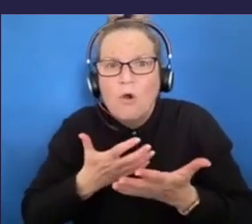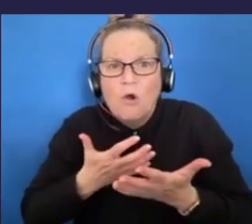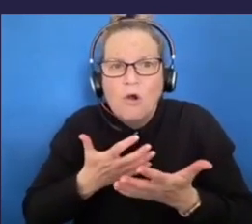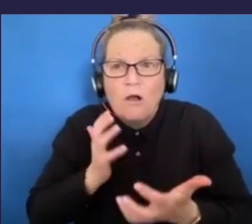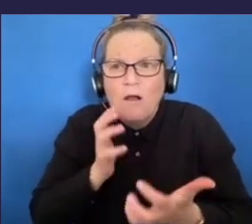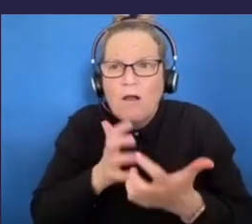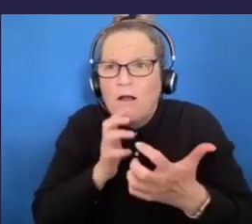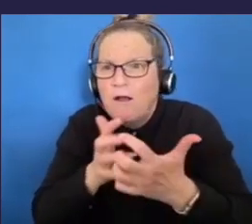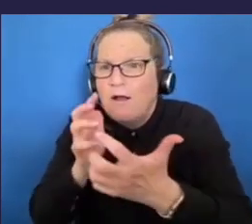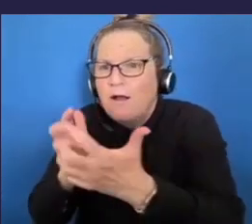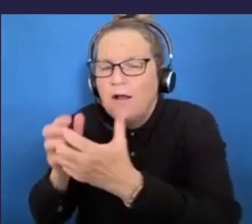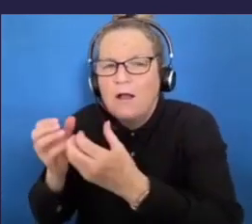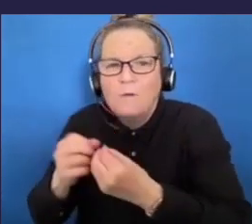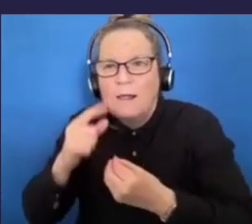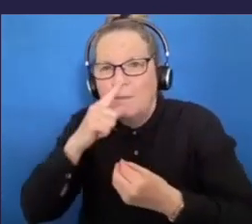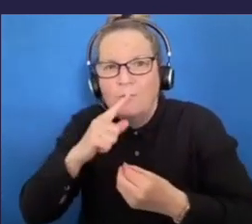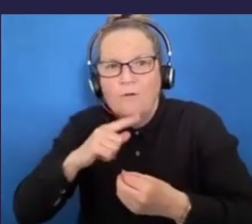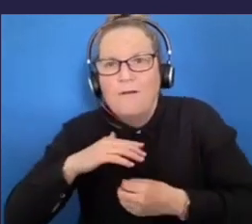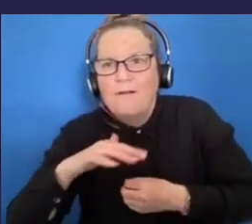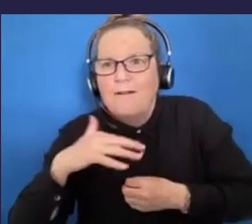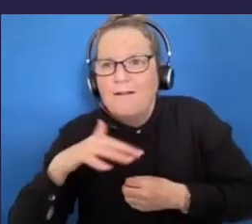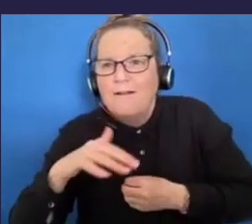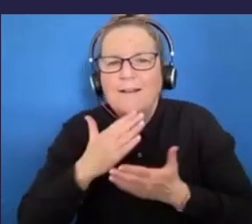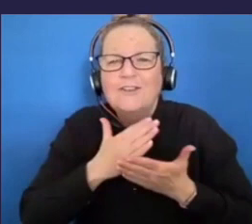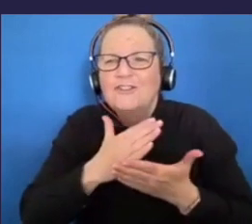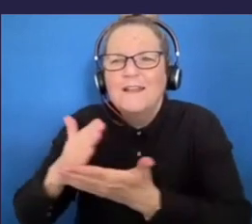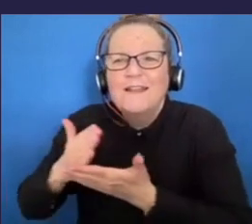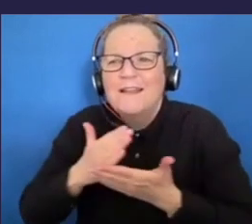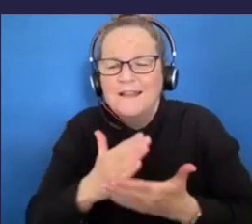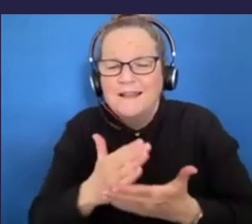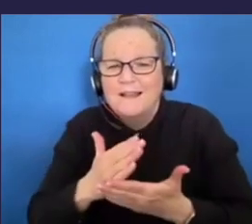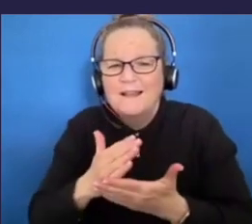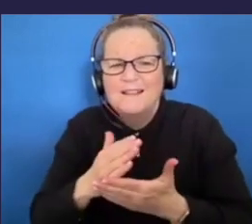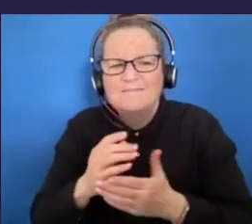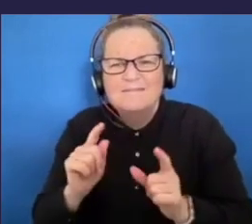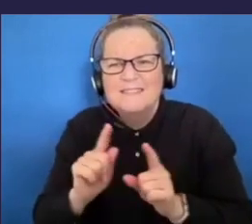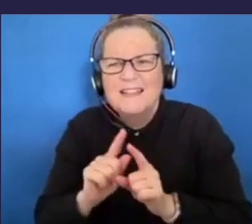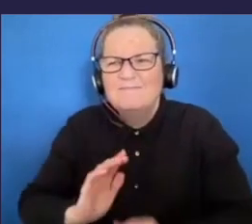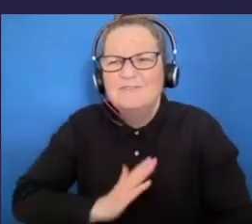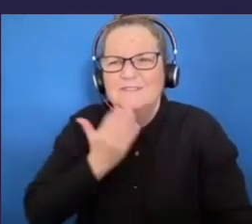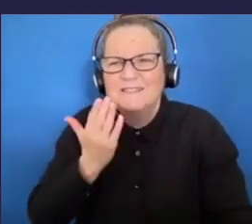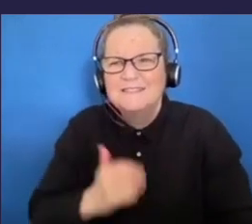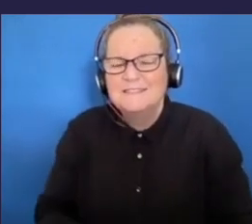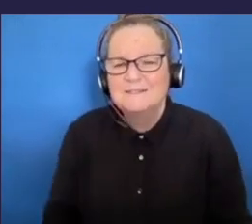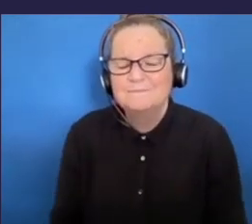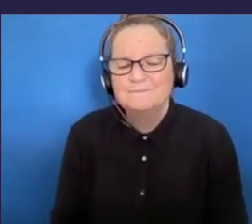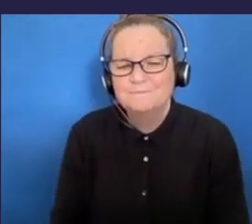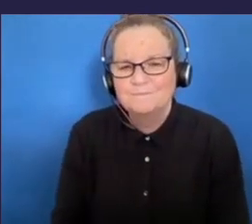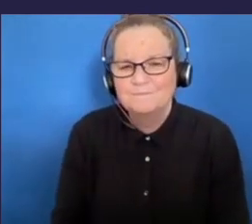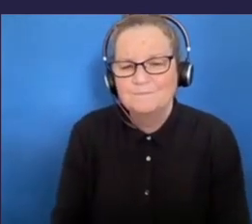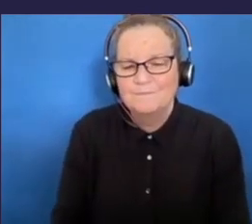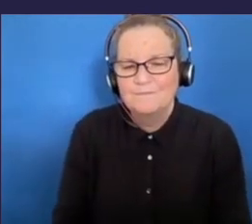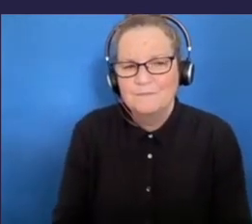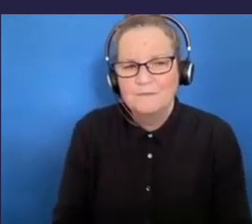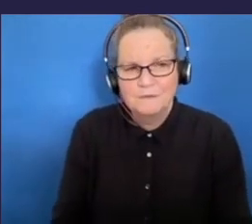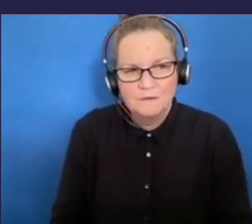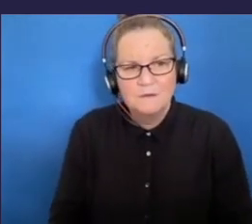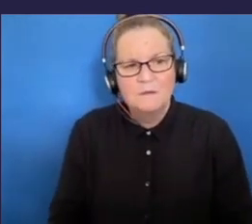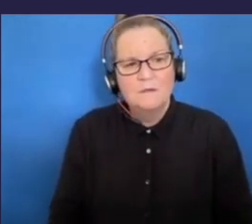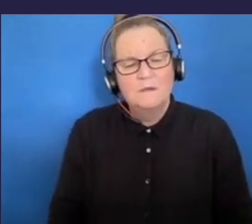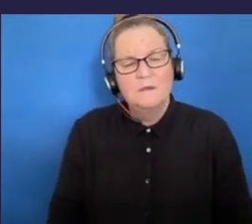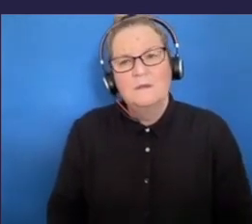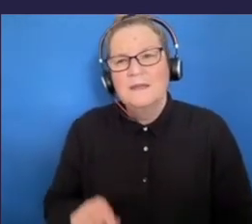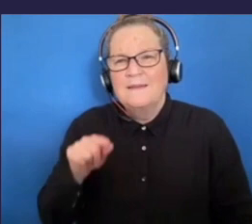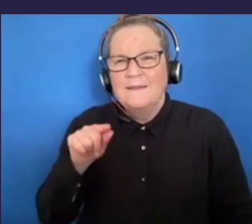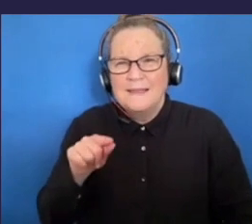And then that in turn reduces their opportunities to